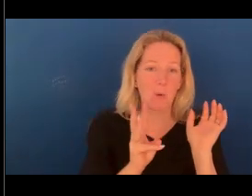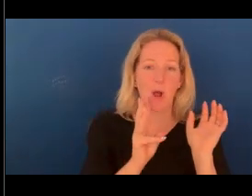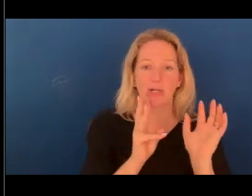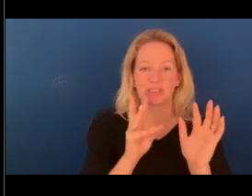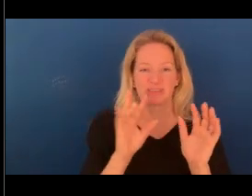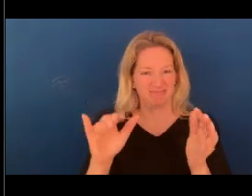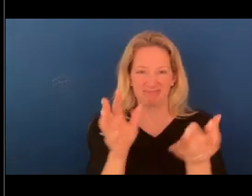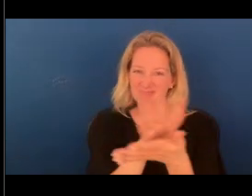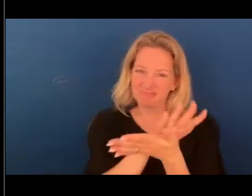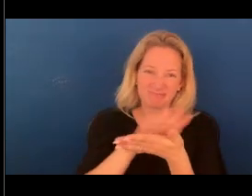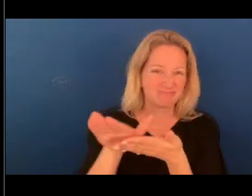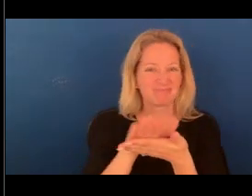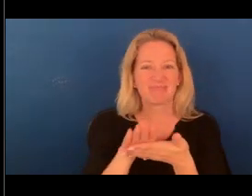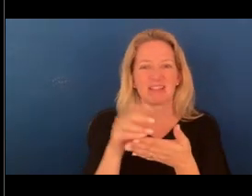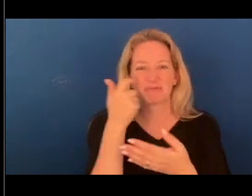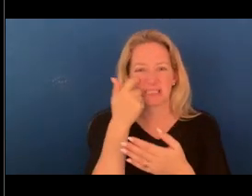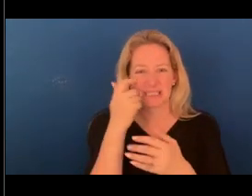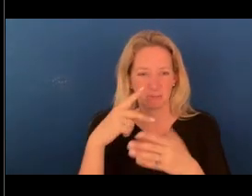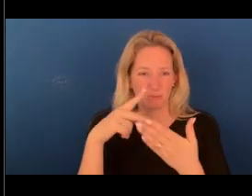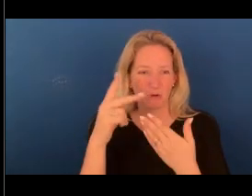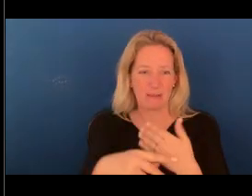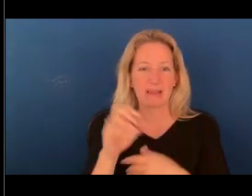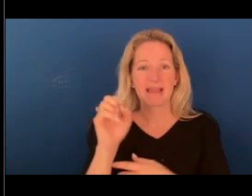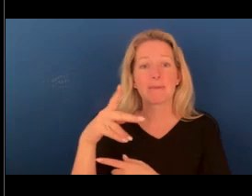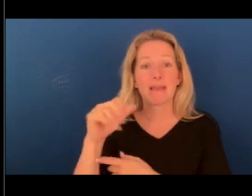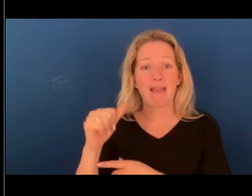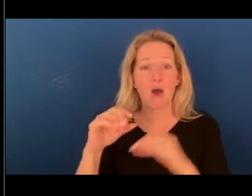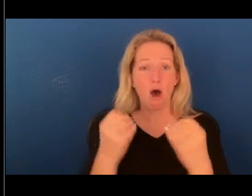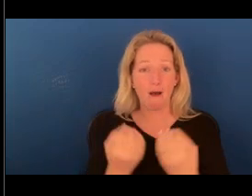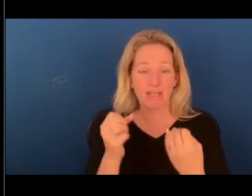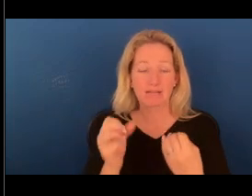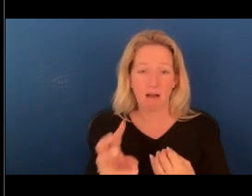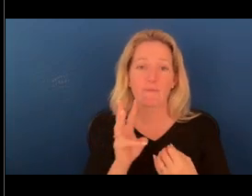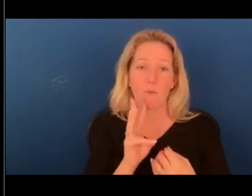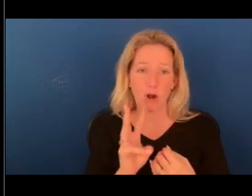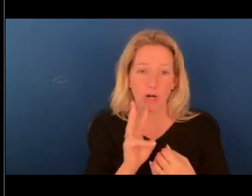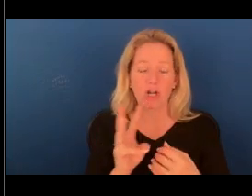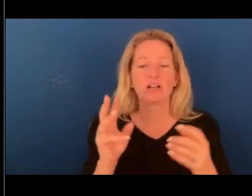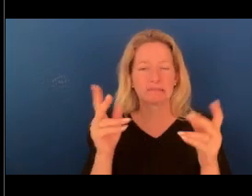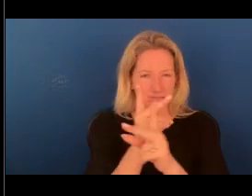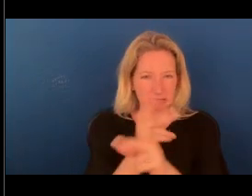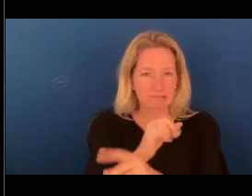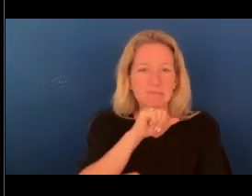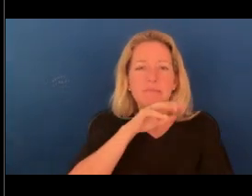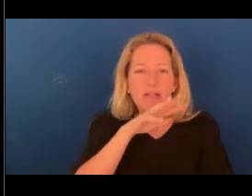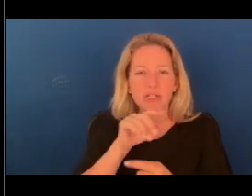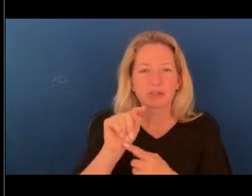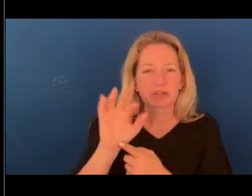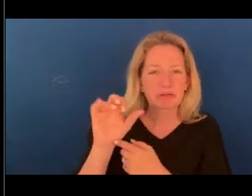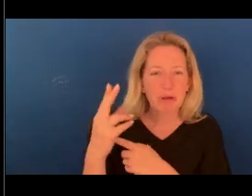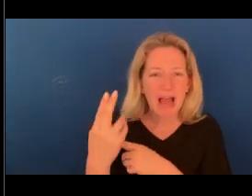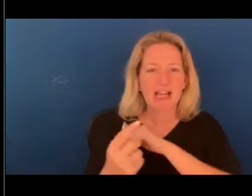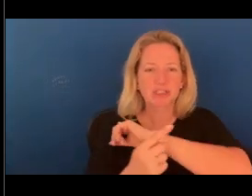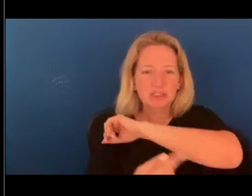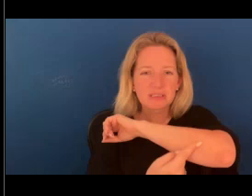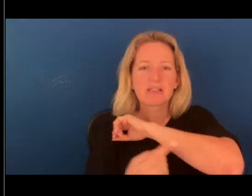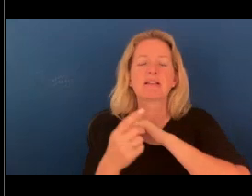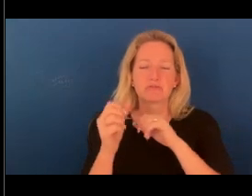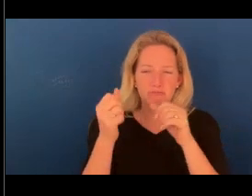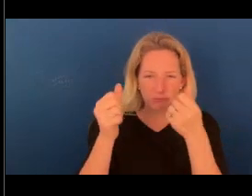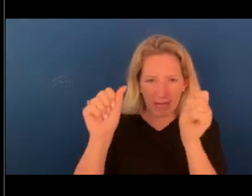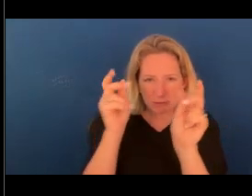program. When EPA's Office of Water decided that the issue of trash getting into waterways and the ocean could really benefit from more concerted